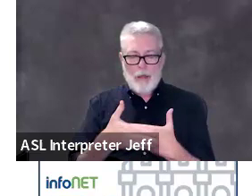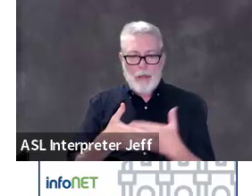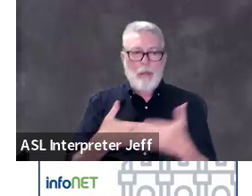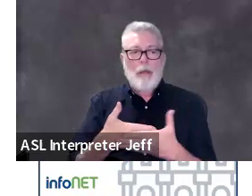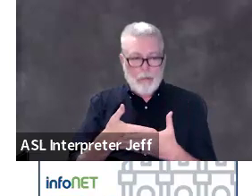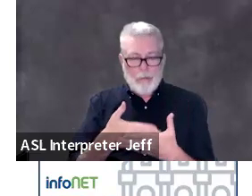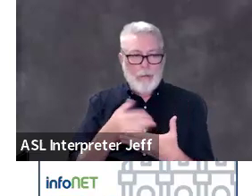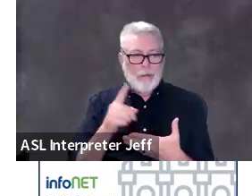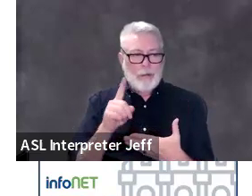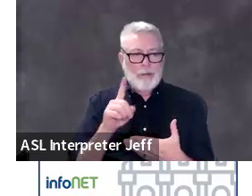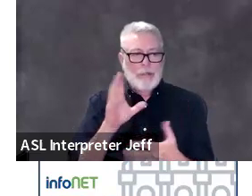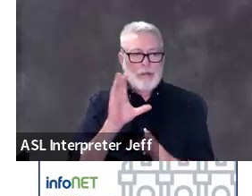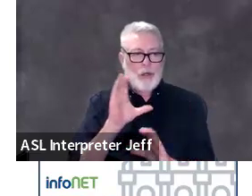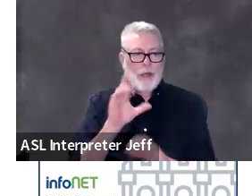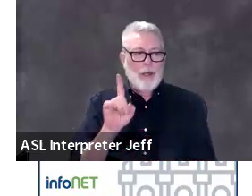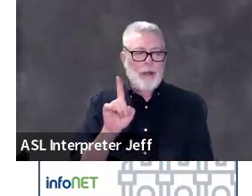it.